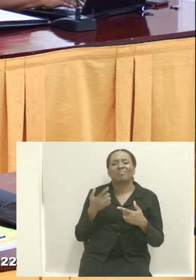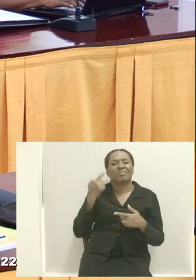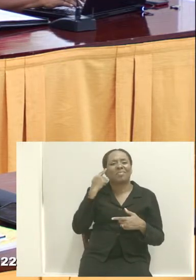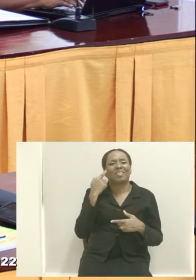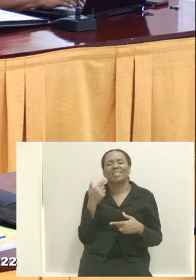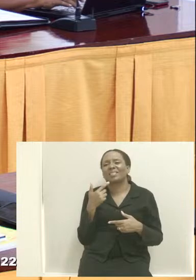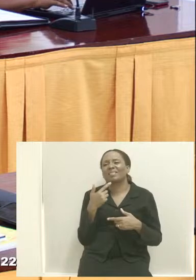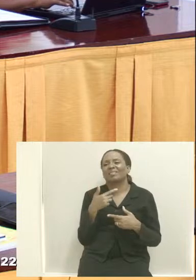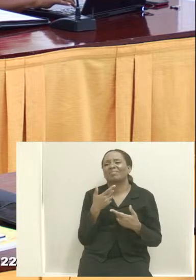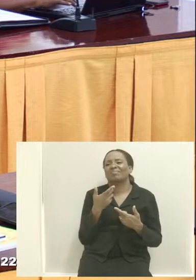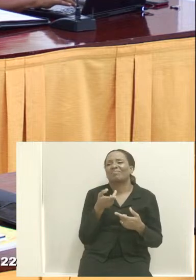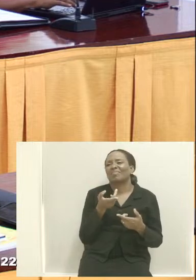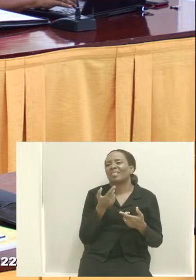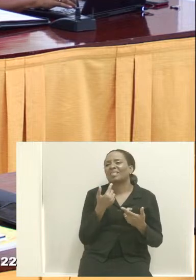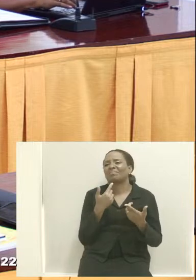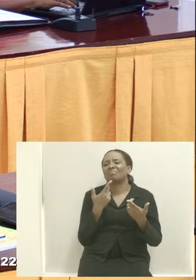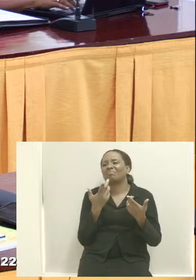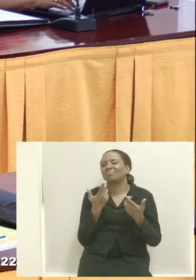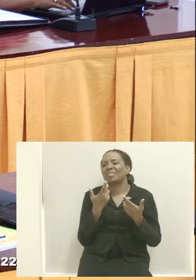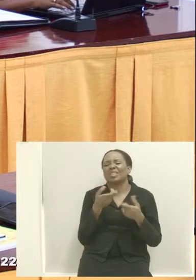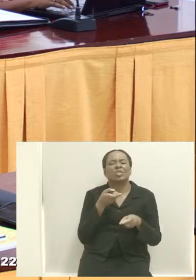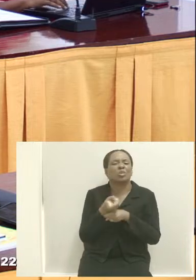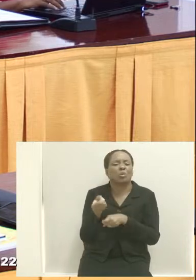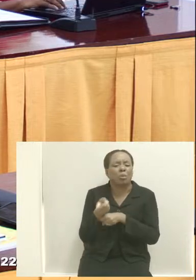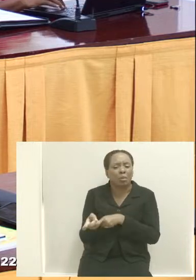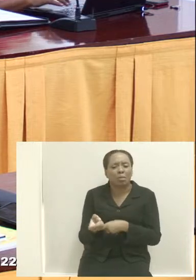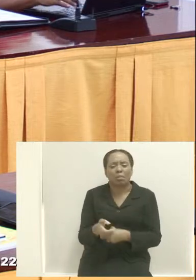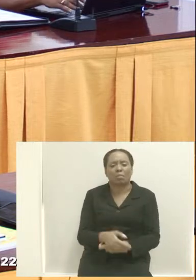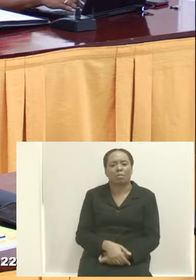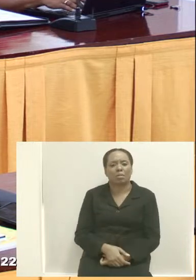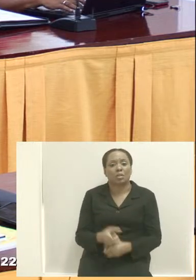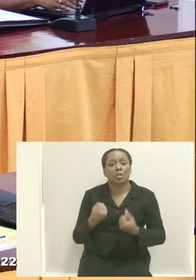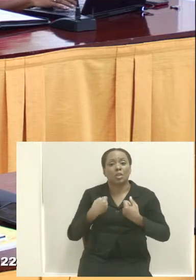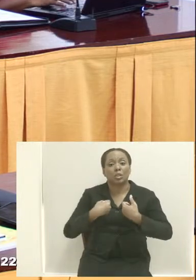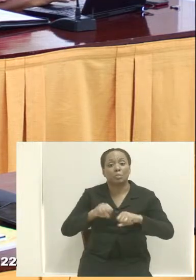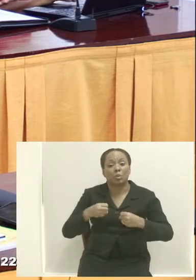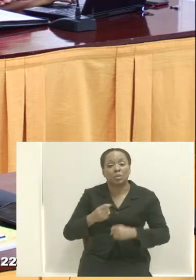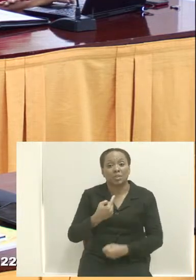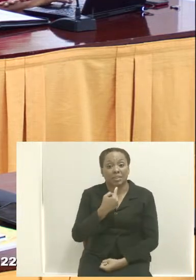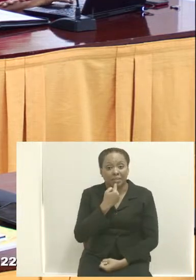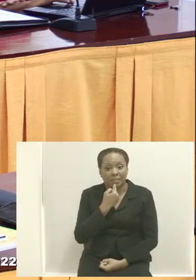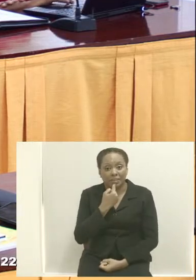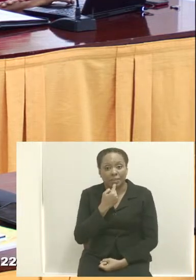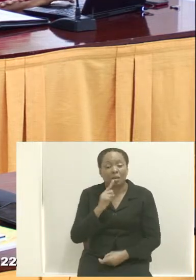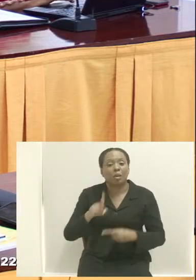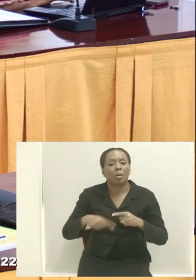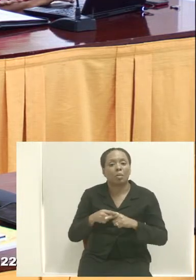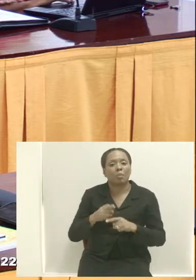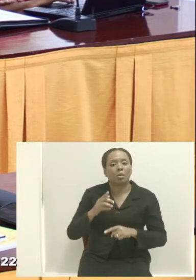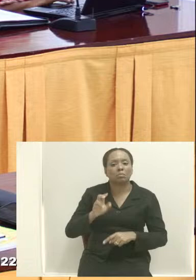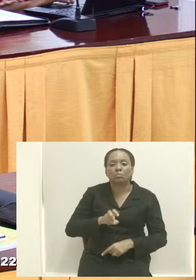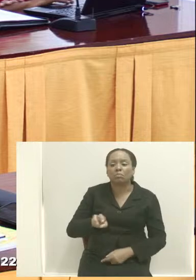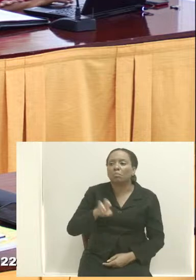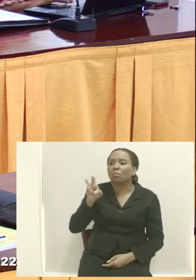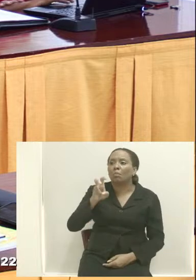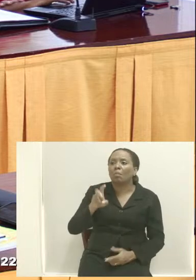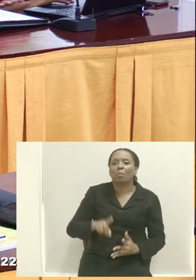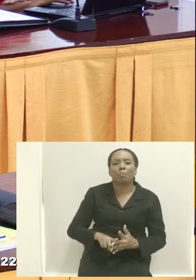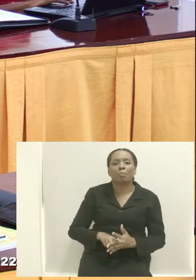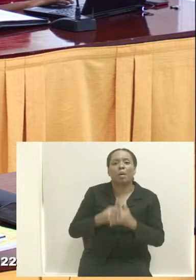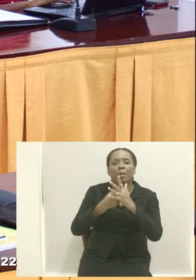tourism once again picks back up. We introduced a thing called beach wrestling in Barbados. We